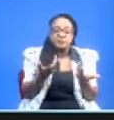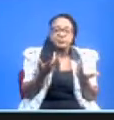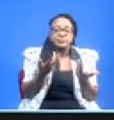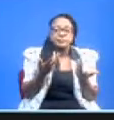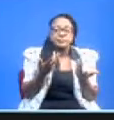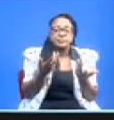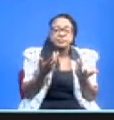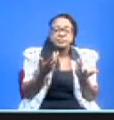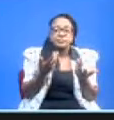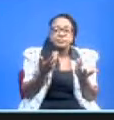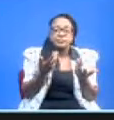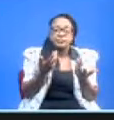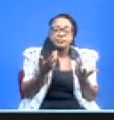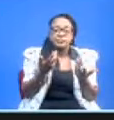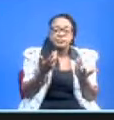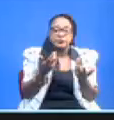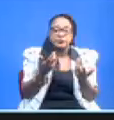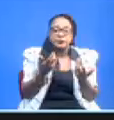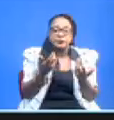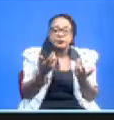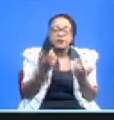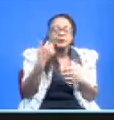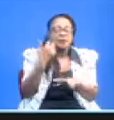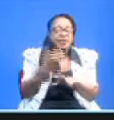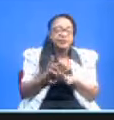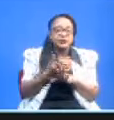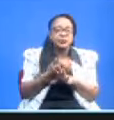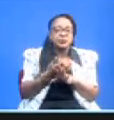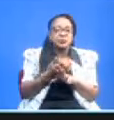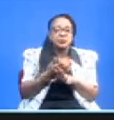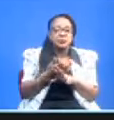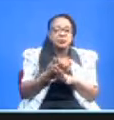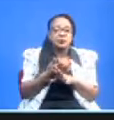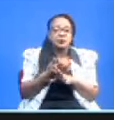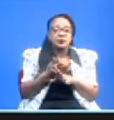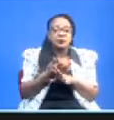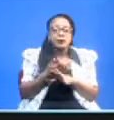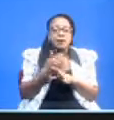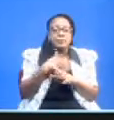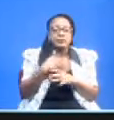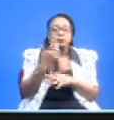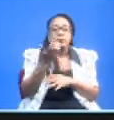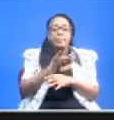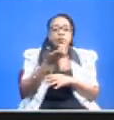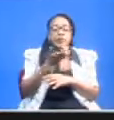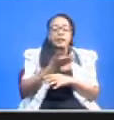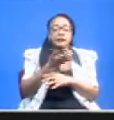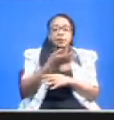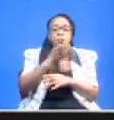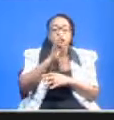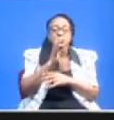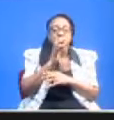shida. Kupata chakula ni ngumu. Mimi nakunywa tu uji na maji.